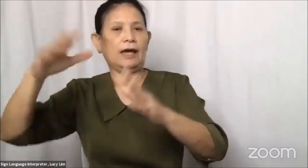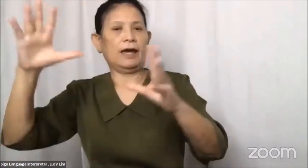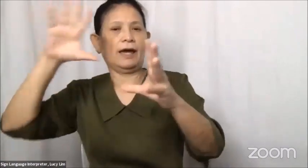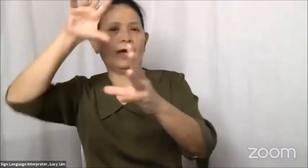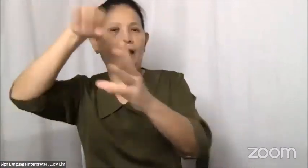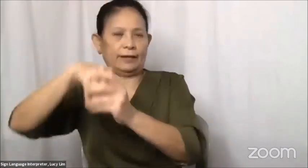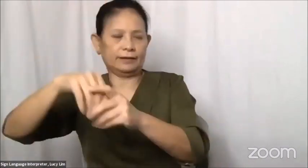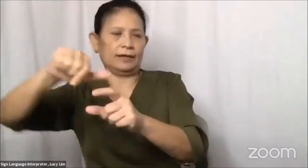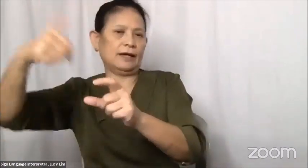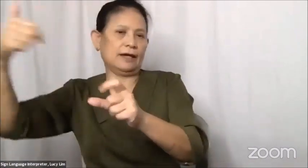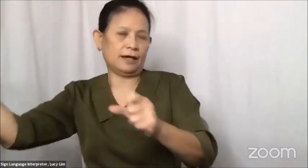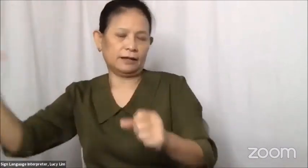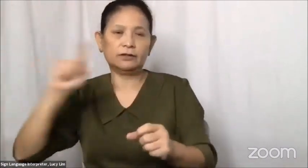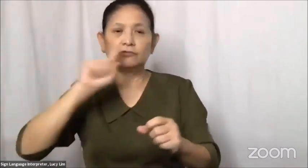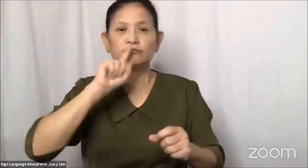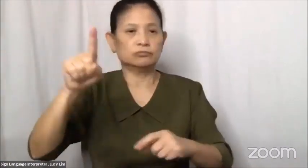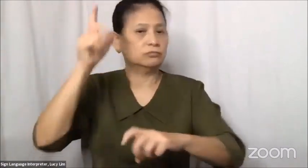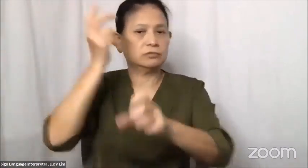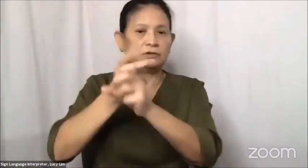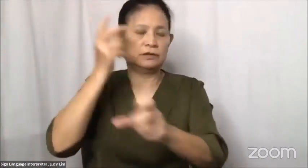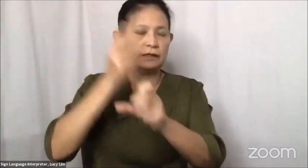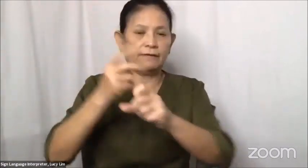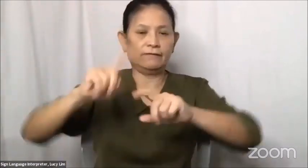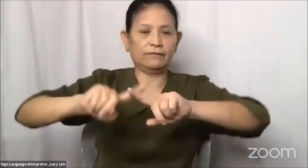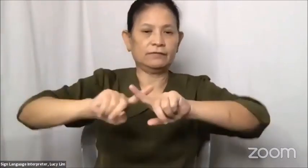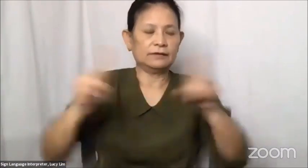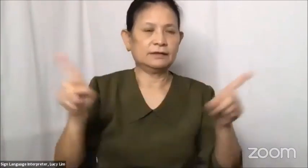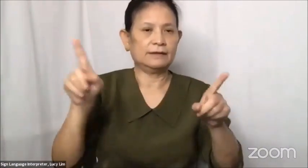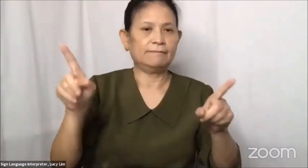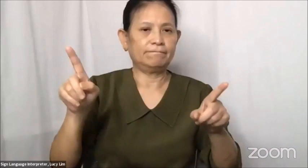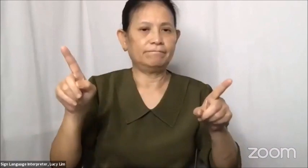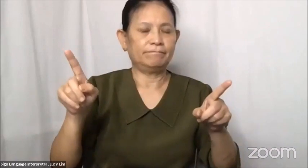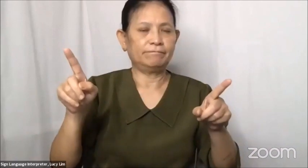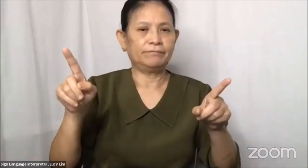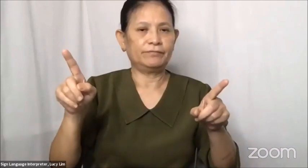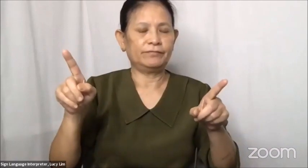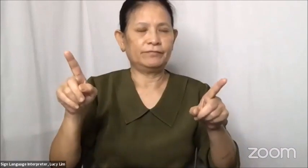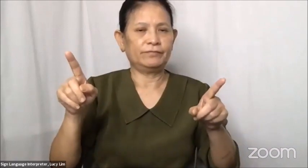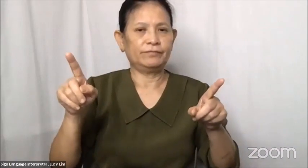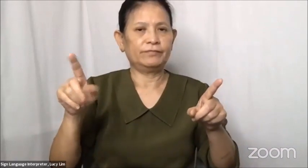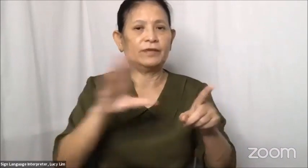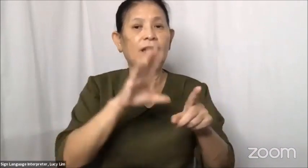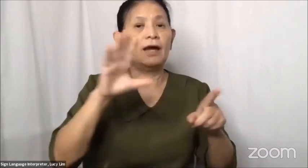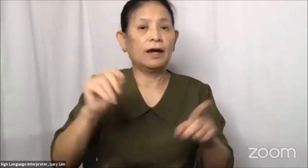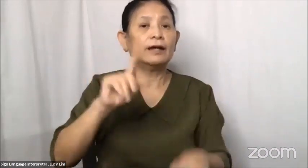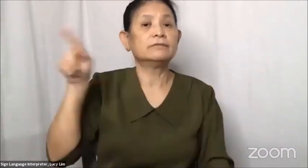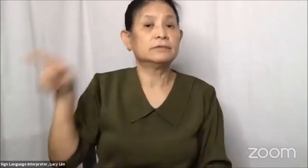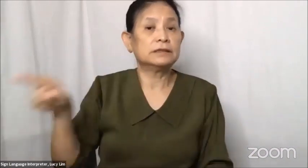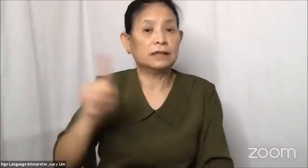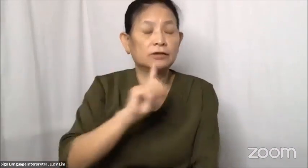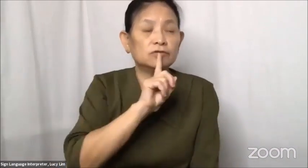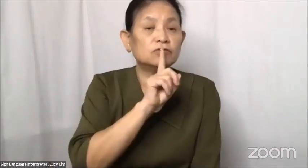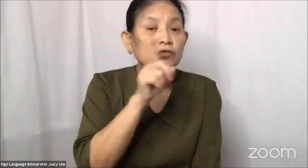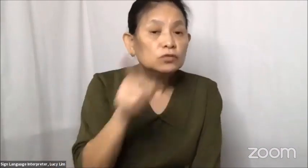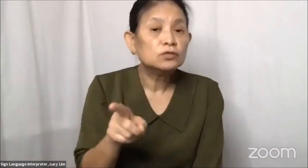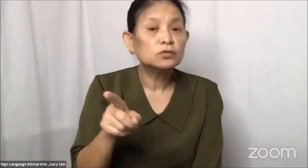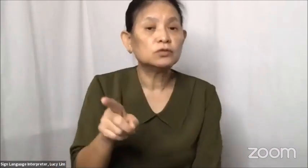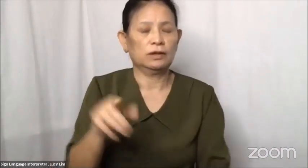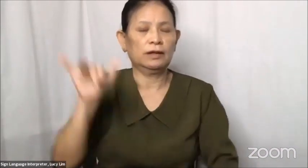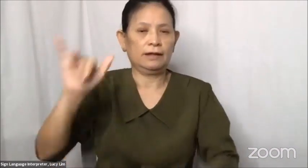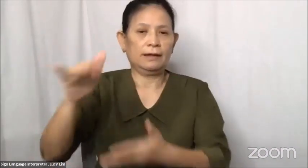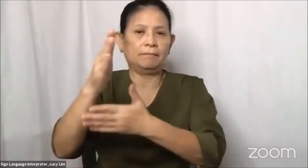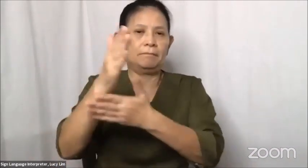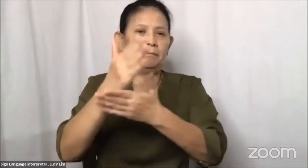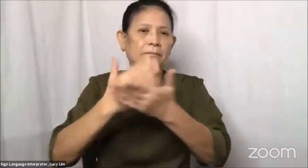it's very difficult to differentiate one from the rest. And they are really, at least I find them as part of the